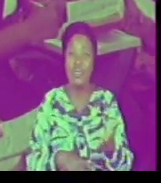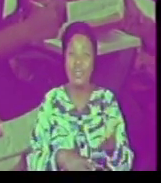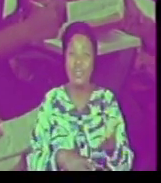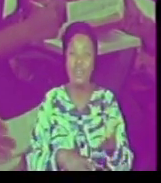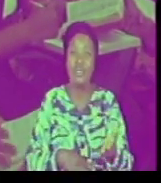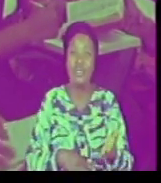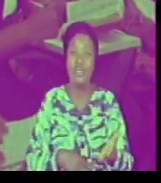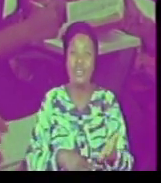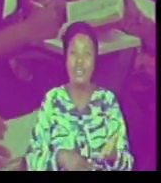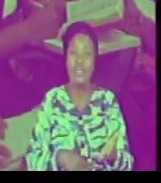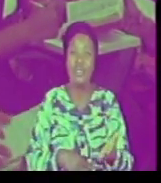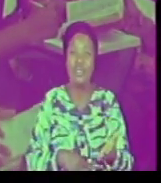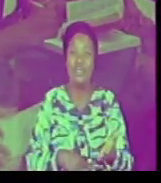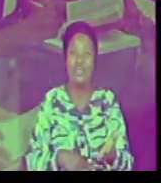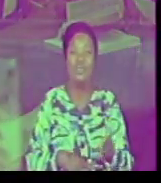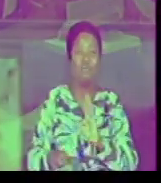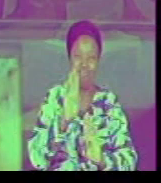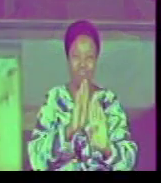troubles gone,